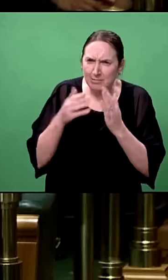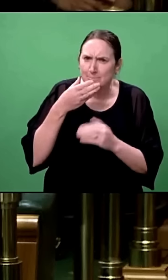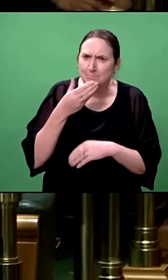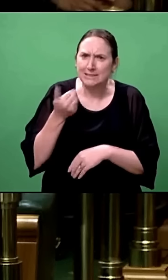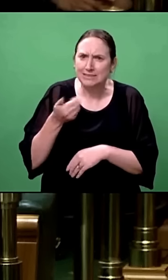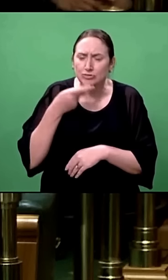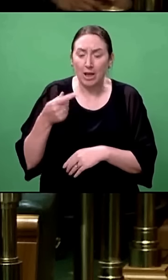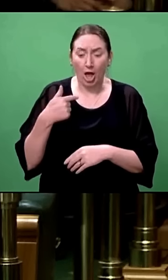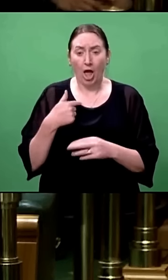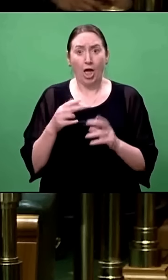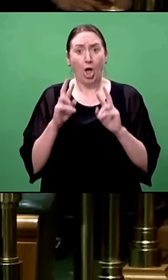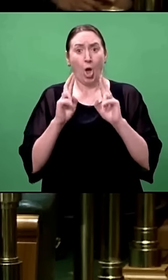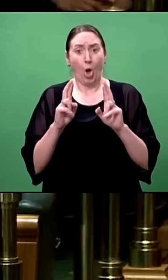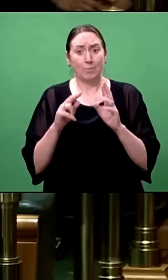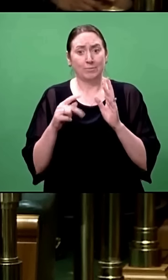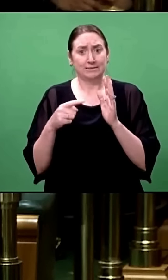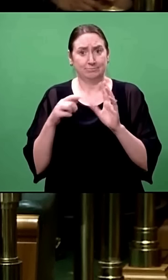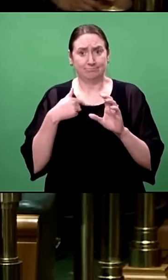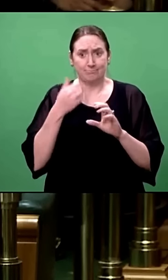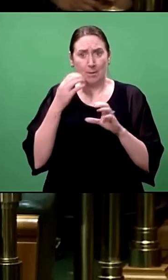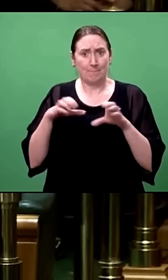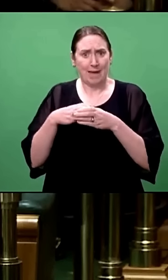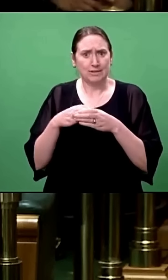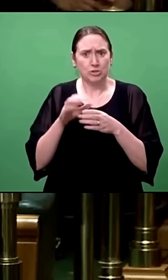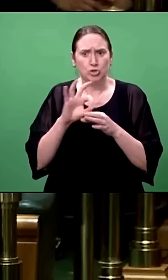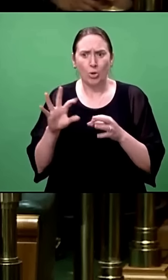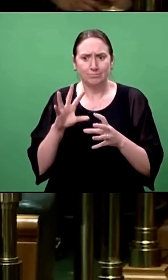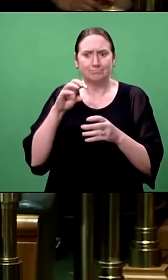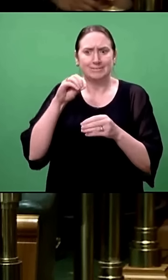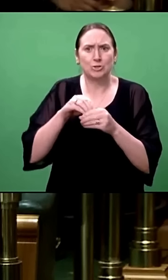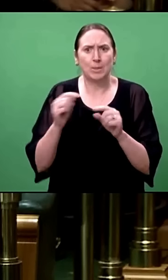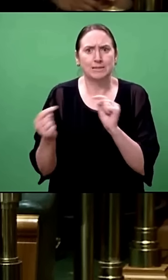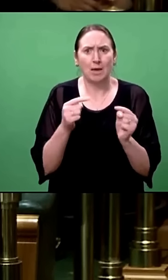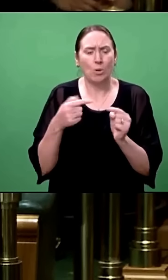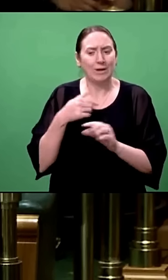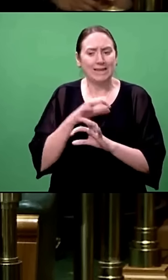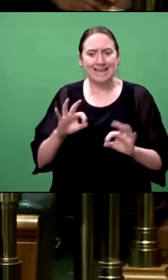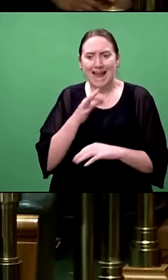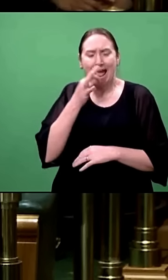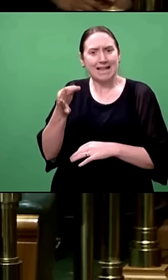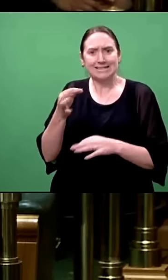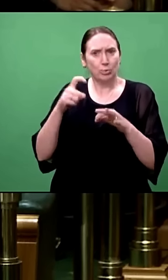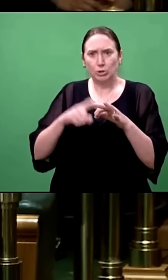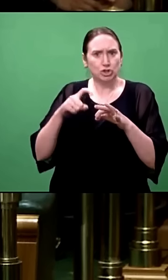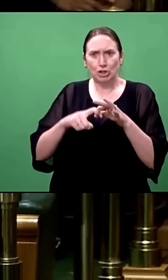I would hope that the Party Māori was not brought into the debate when we didn't ask the question.